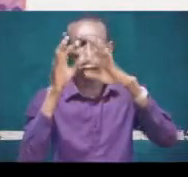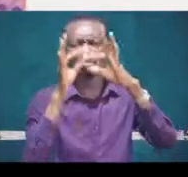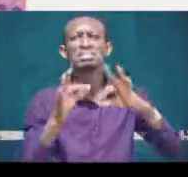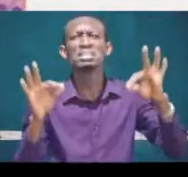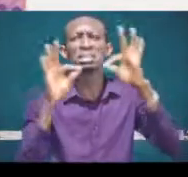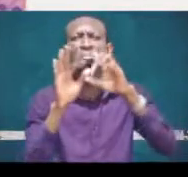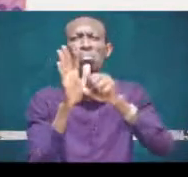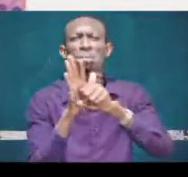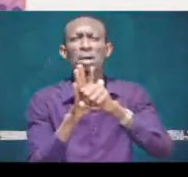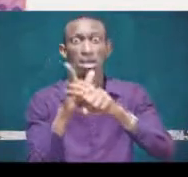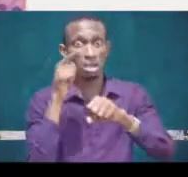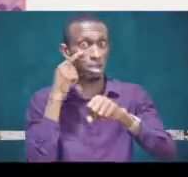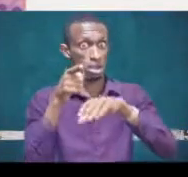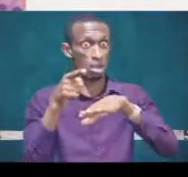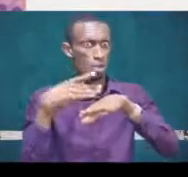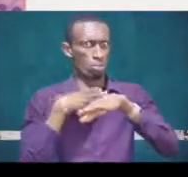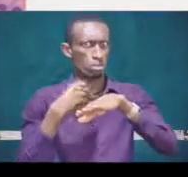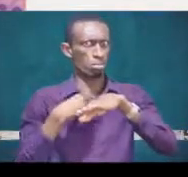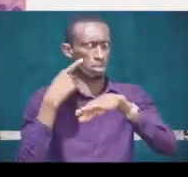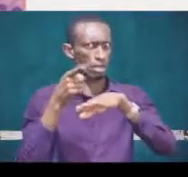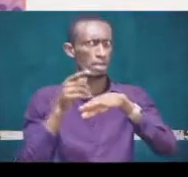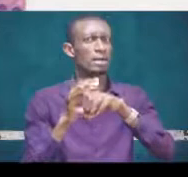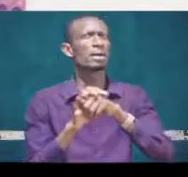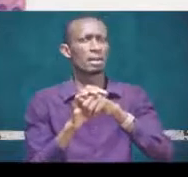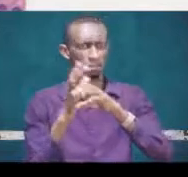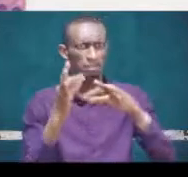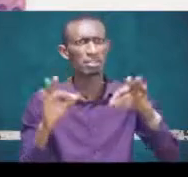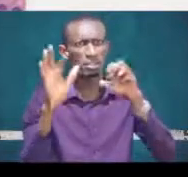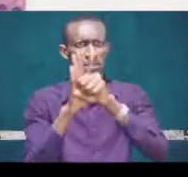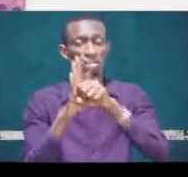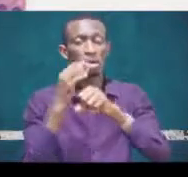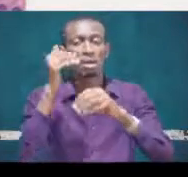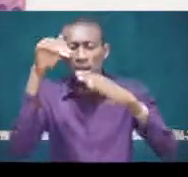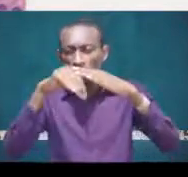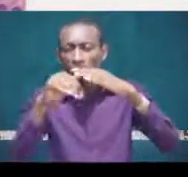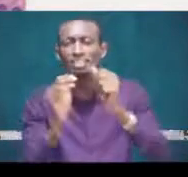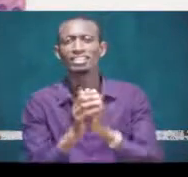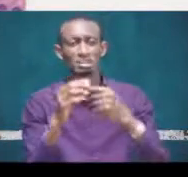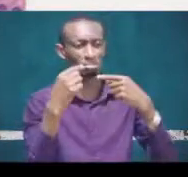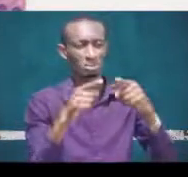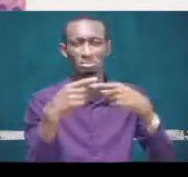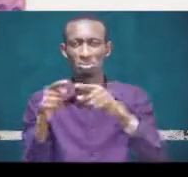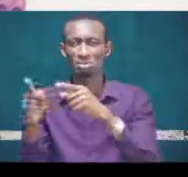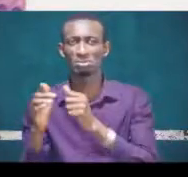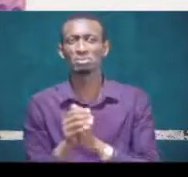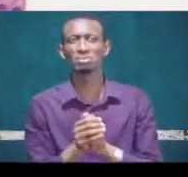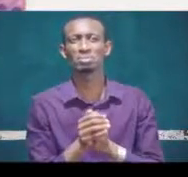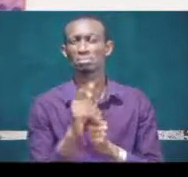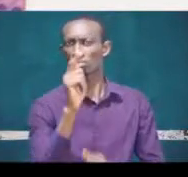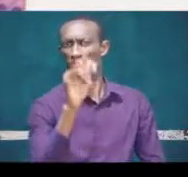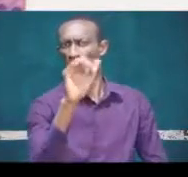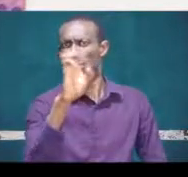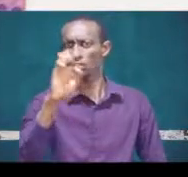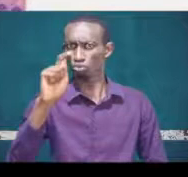important, and we can find this type of epithelial tissues in the palm of our hands or